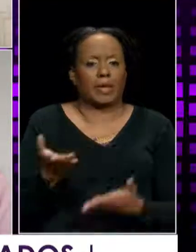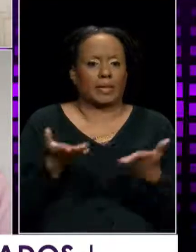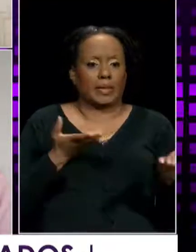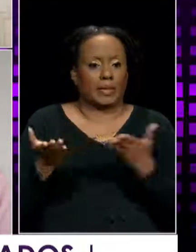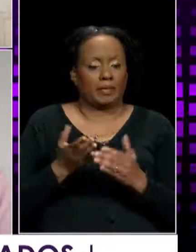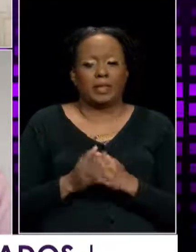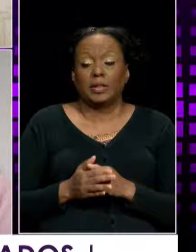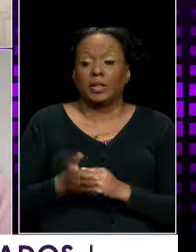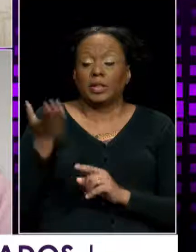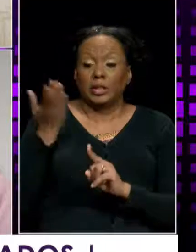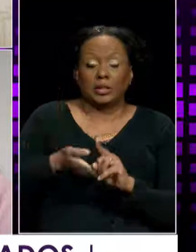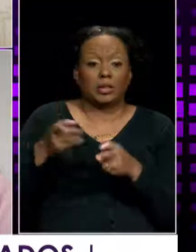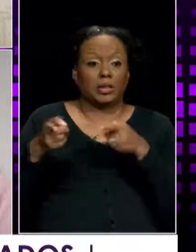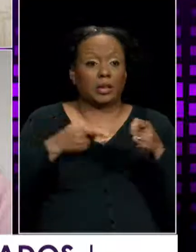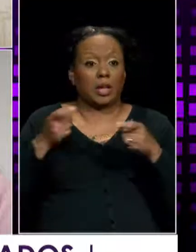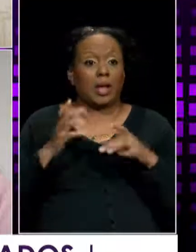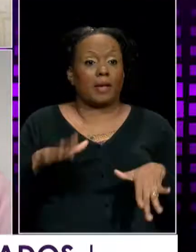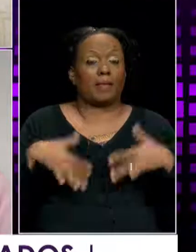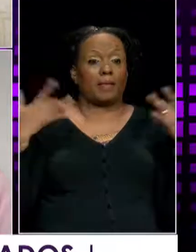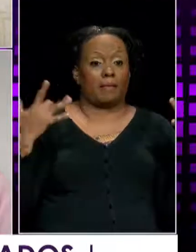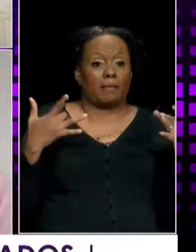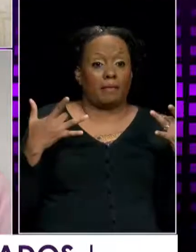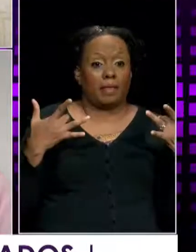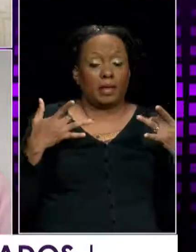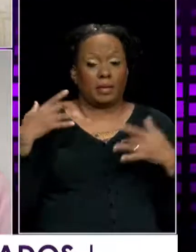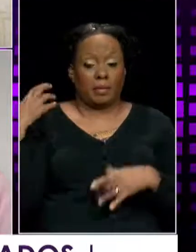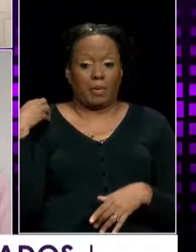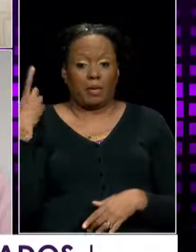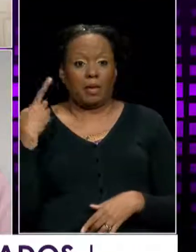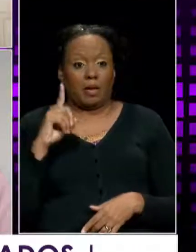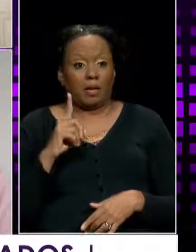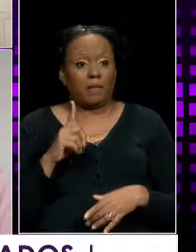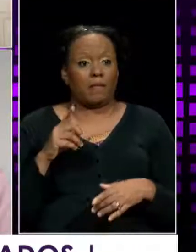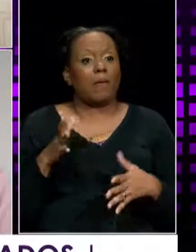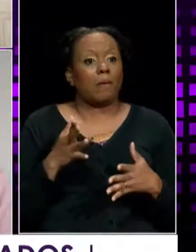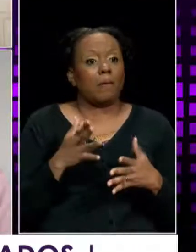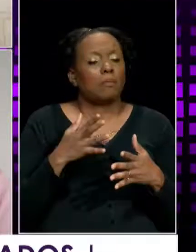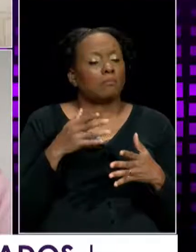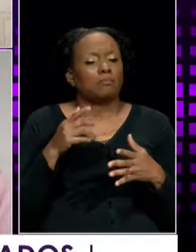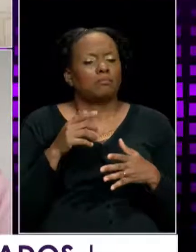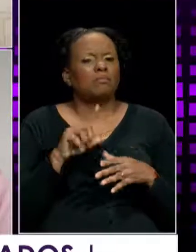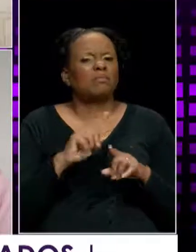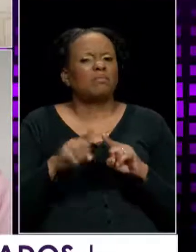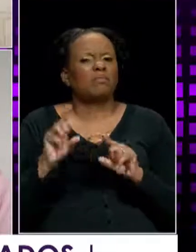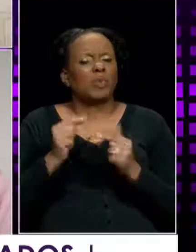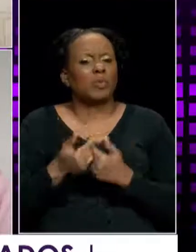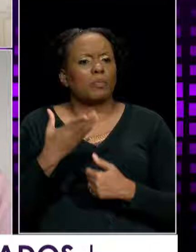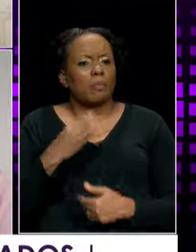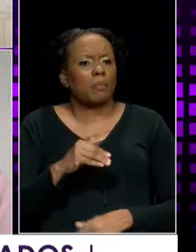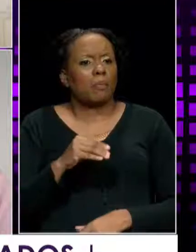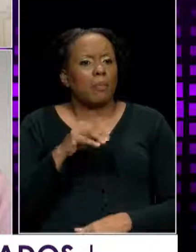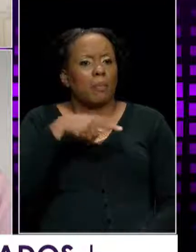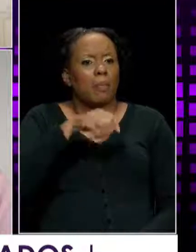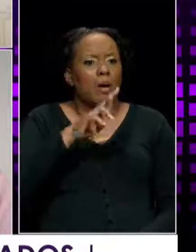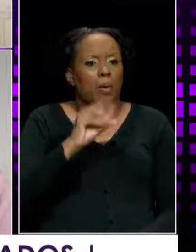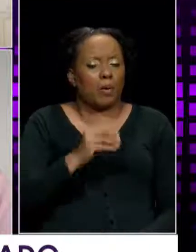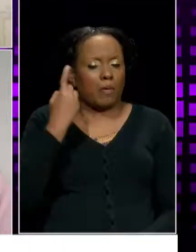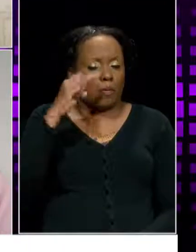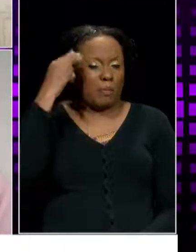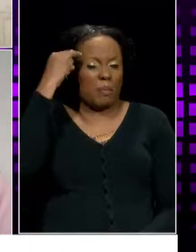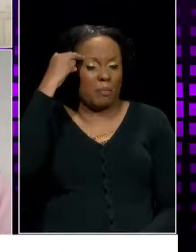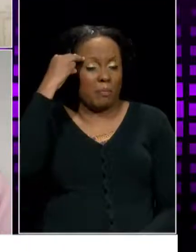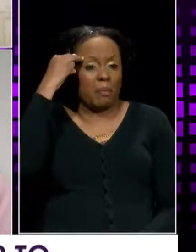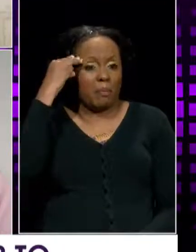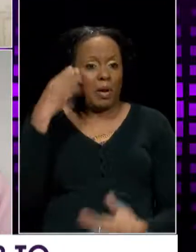events chairperson for the Young Economists Association and as the public relations officer for the Psychiatric and Mental Wellness Interest